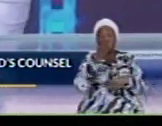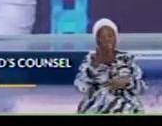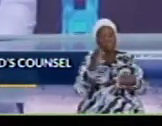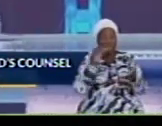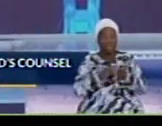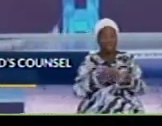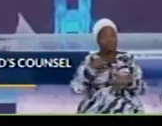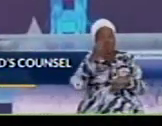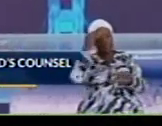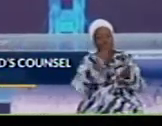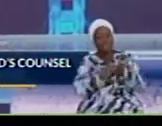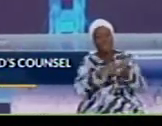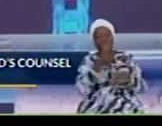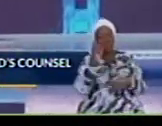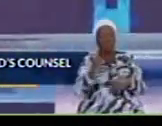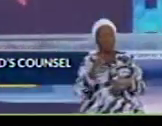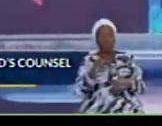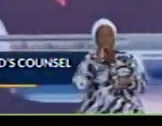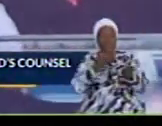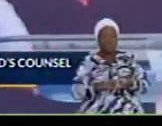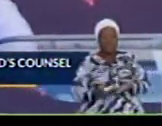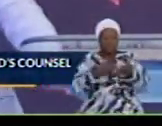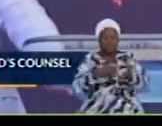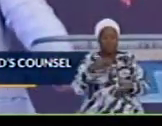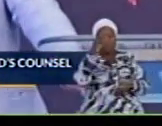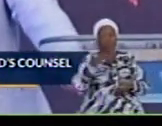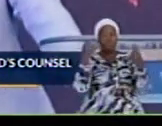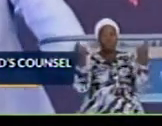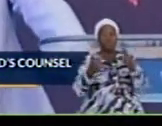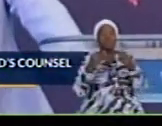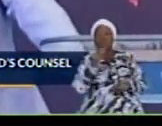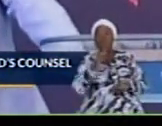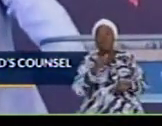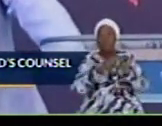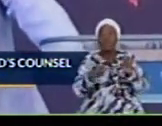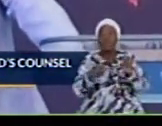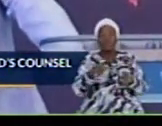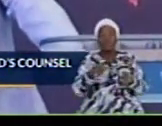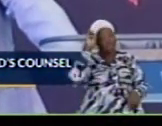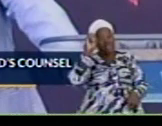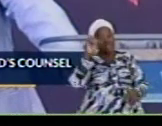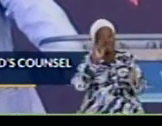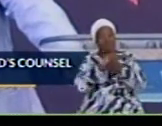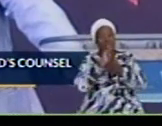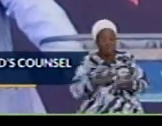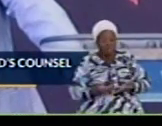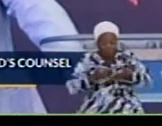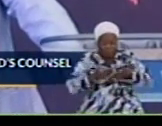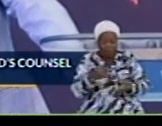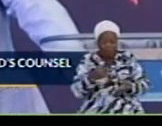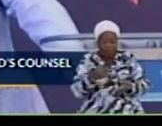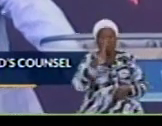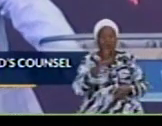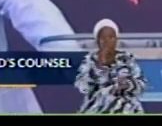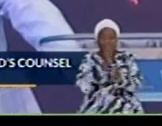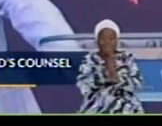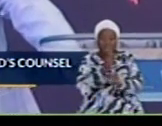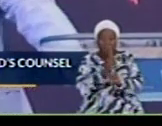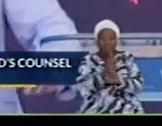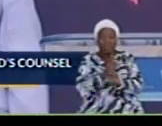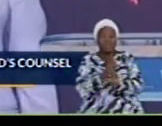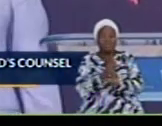there. Now we know that whosoever is born of God sinneth not, but he that is begotten of God